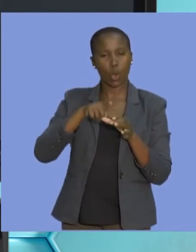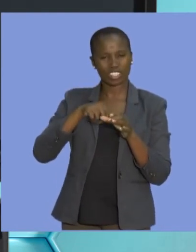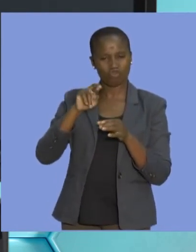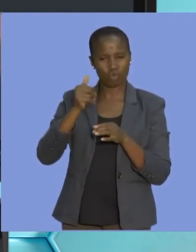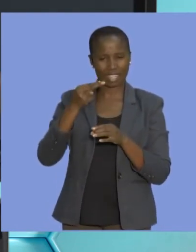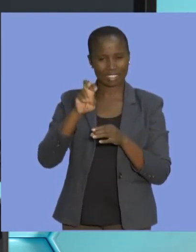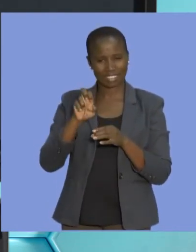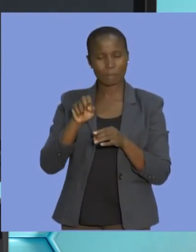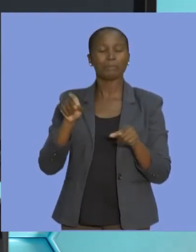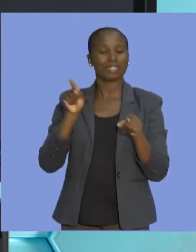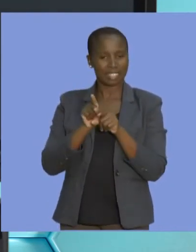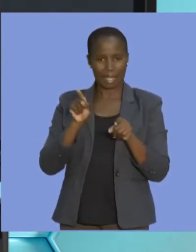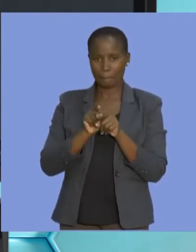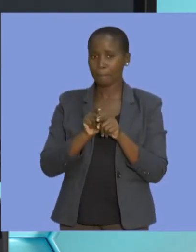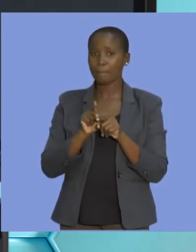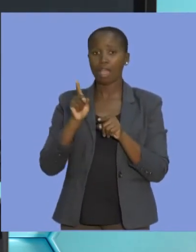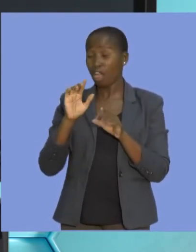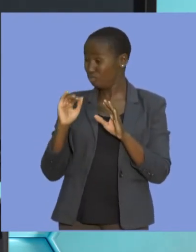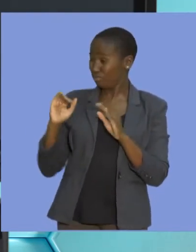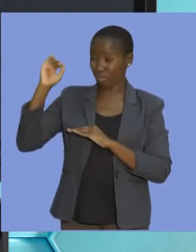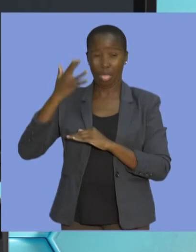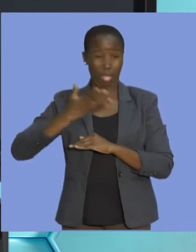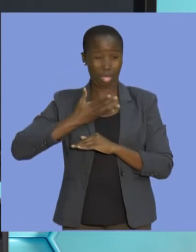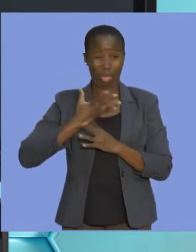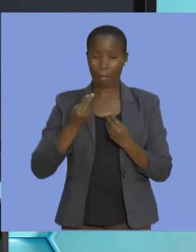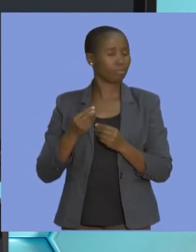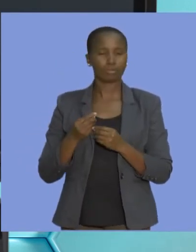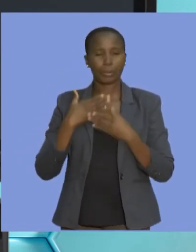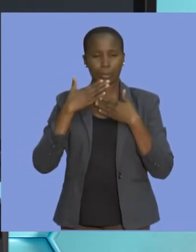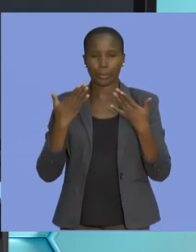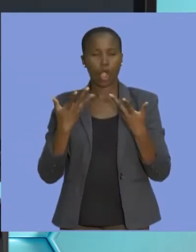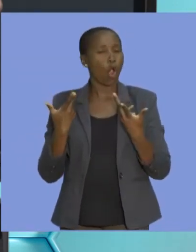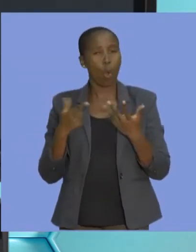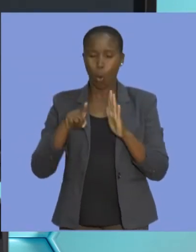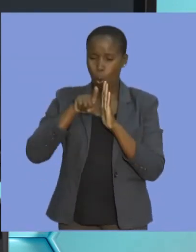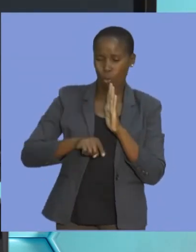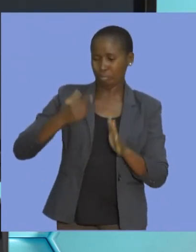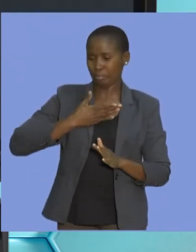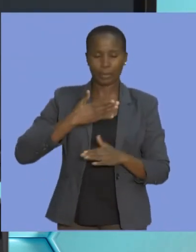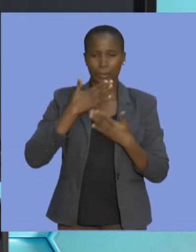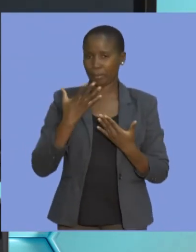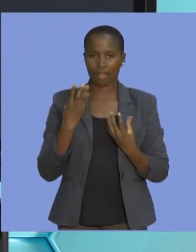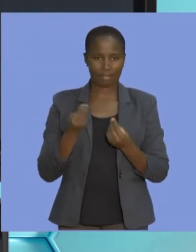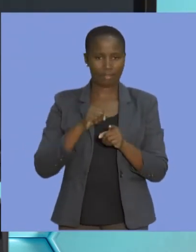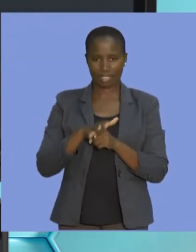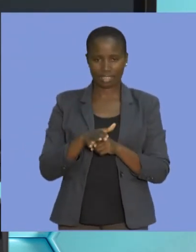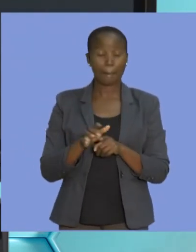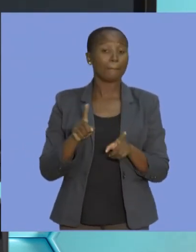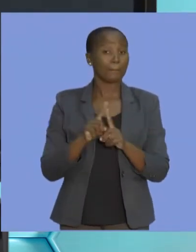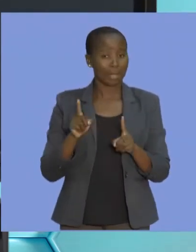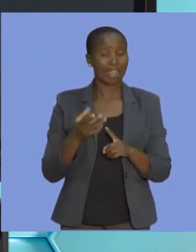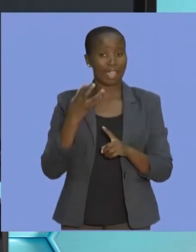also the extreme values don't affect the interquartile range, but the interquartile range is good for actually skewed